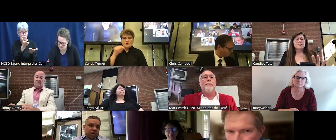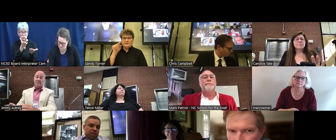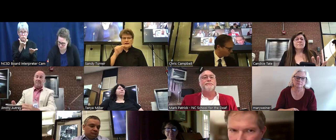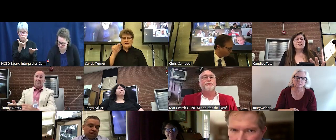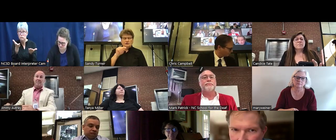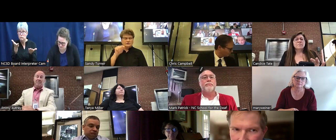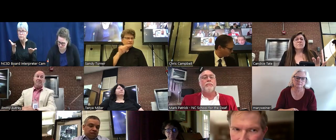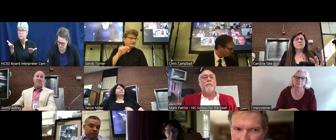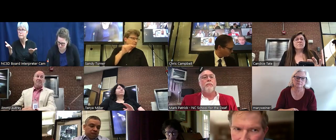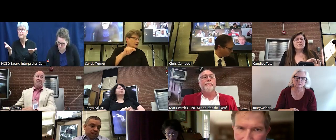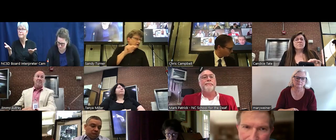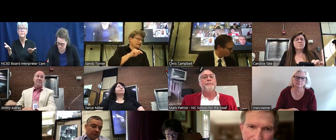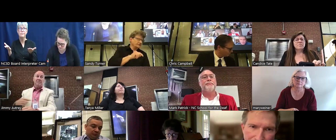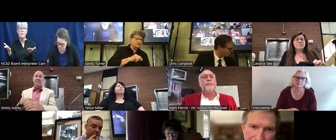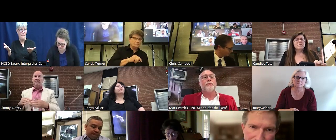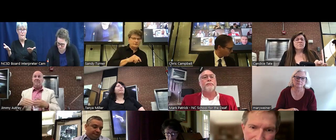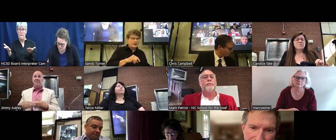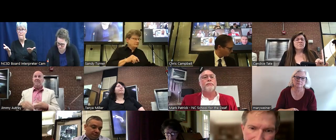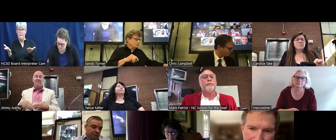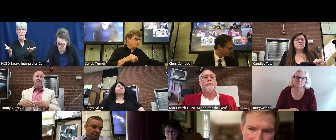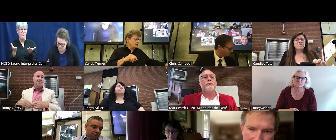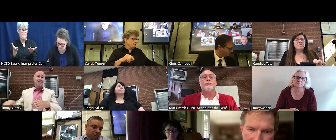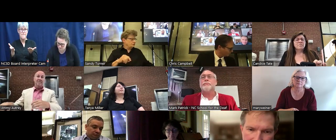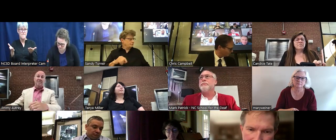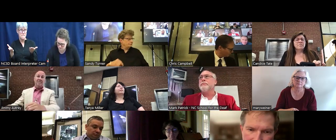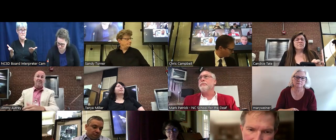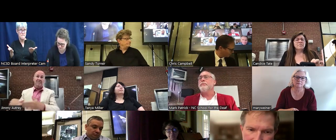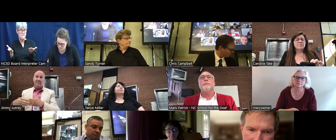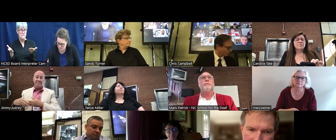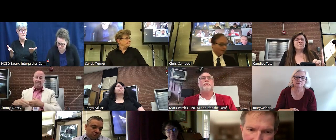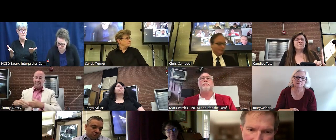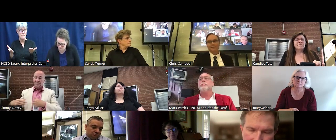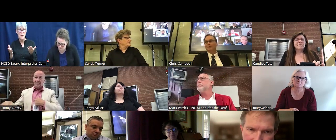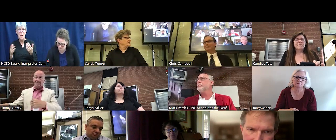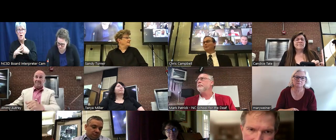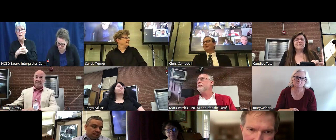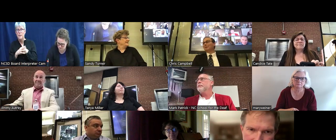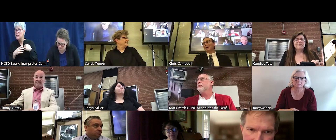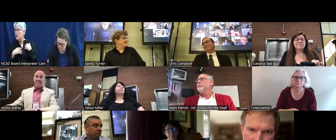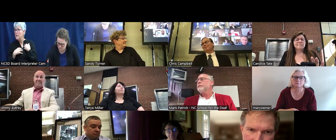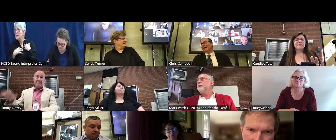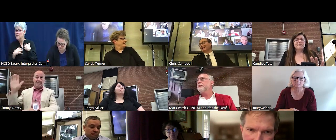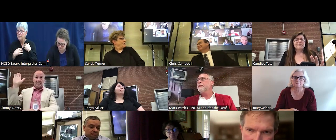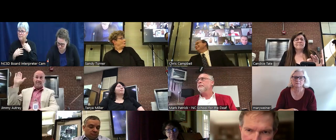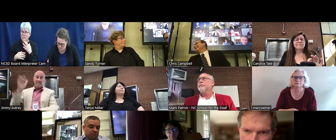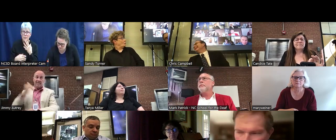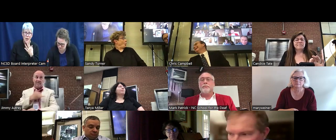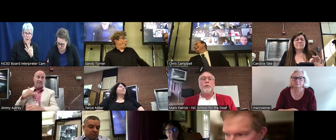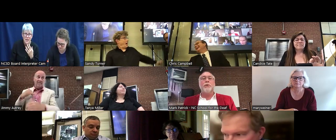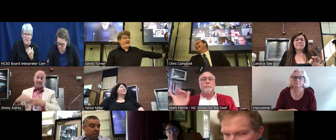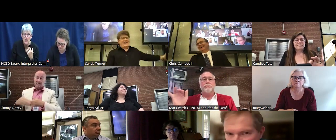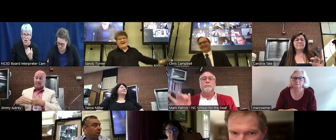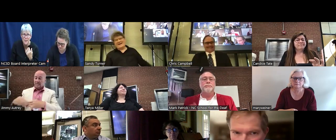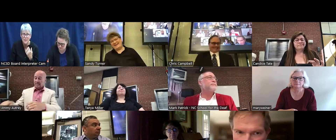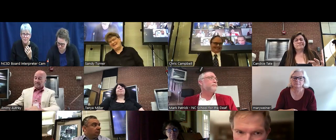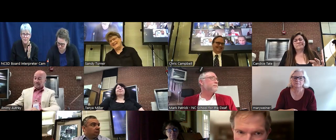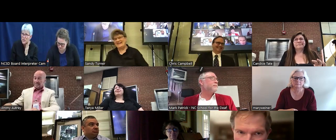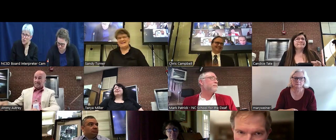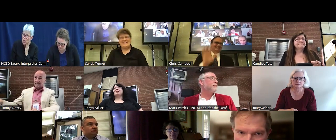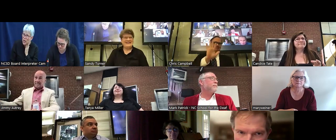How would that look for everybody else to be back from your bucket trip? Fortunately, we will not be back yet. This is